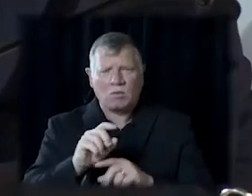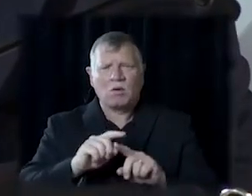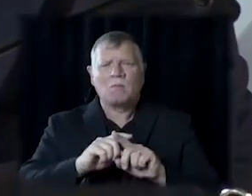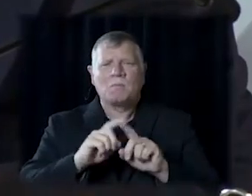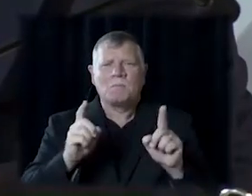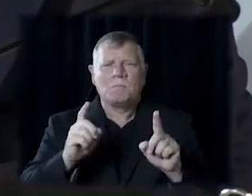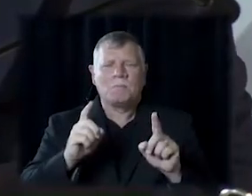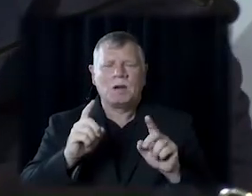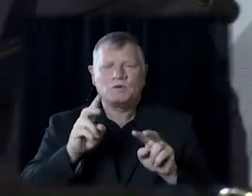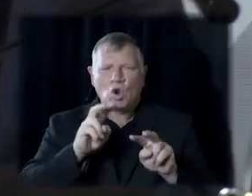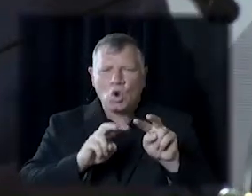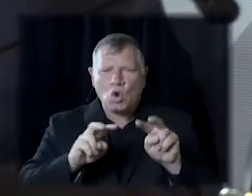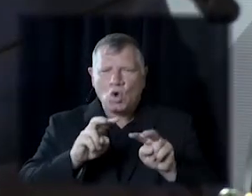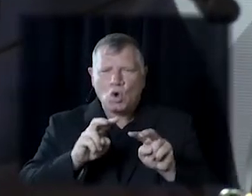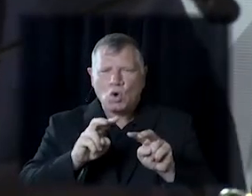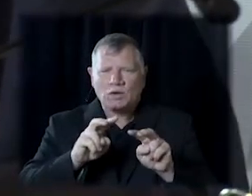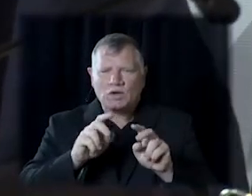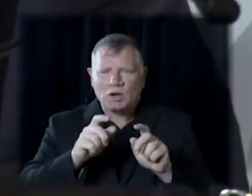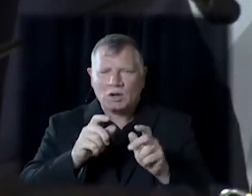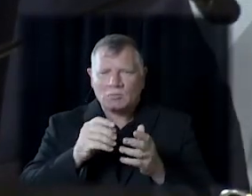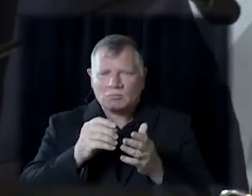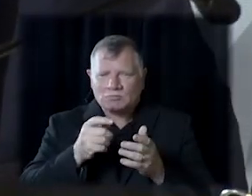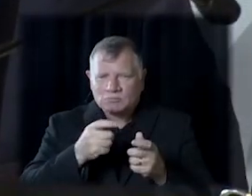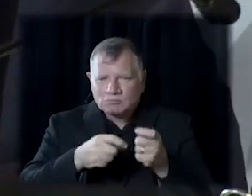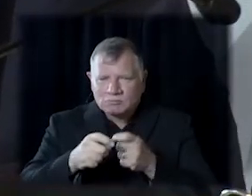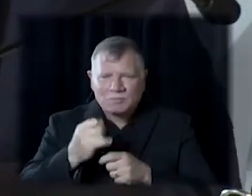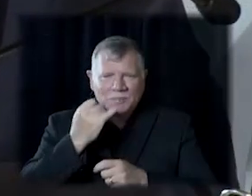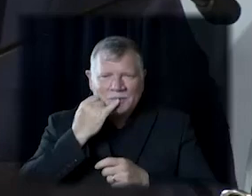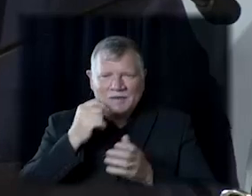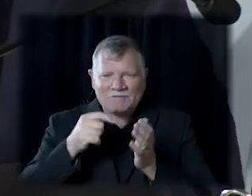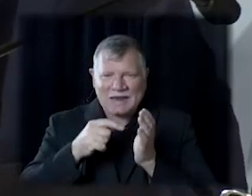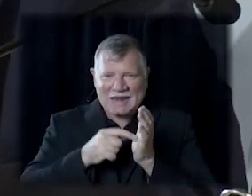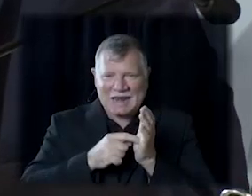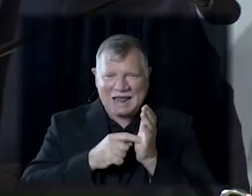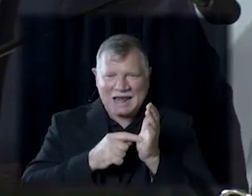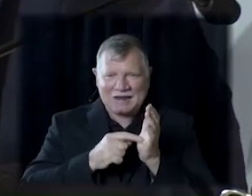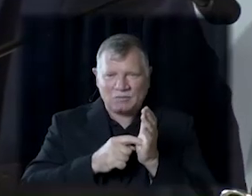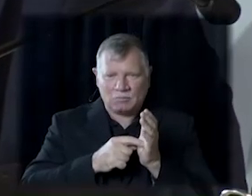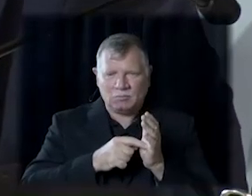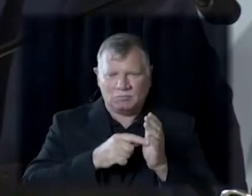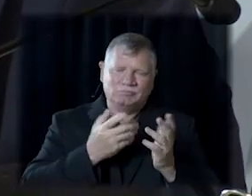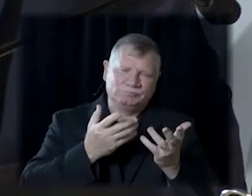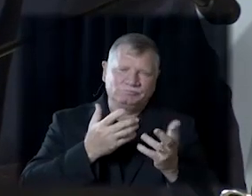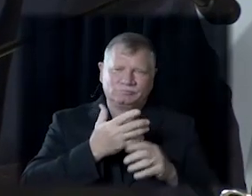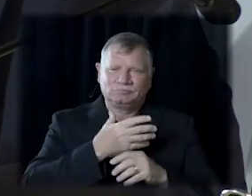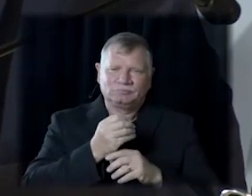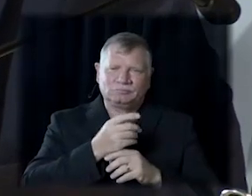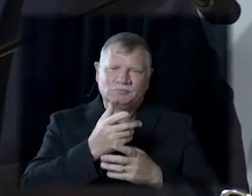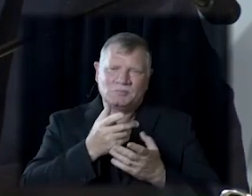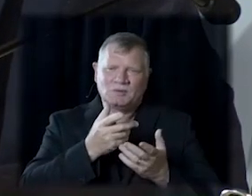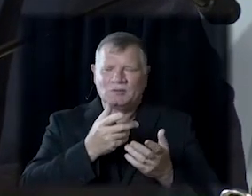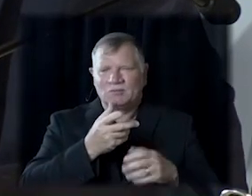is looking at transactions to find out if the debtor, and here it's the Commonwealth and the other Title